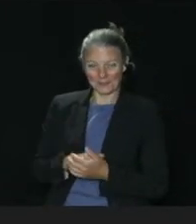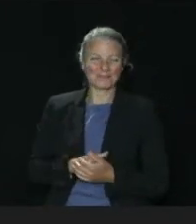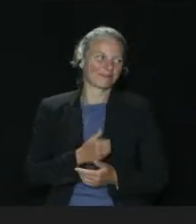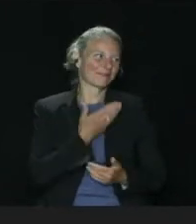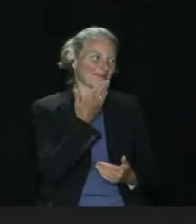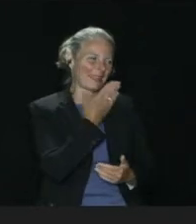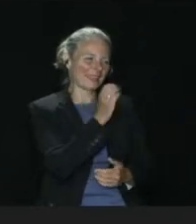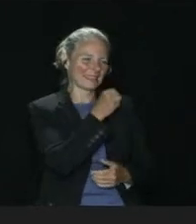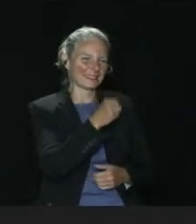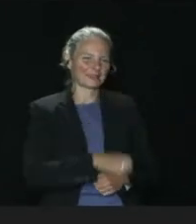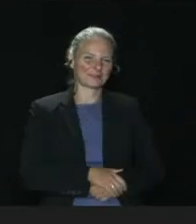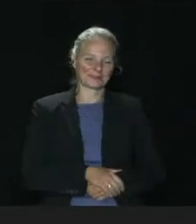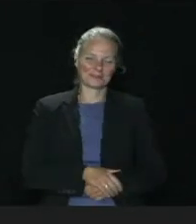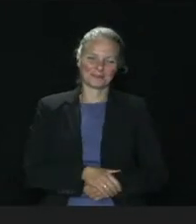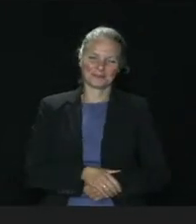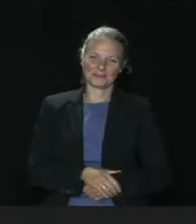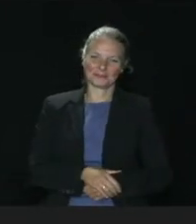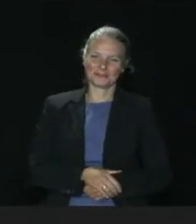Yeah, thank you very much.